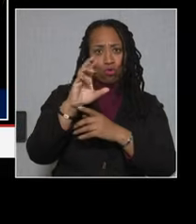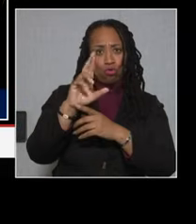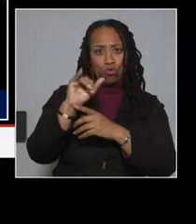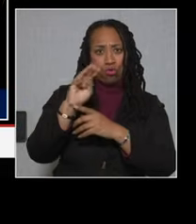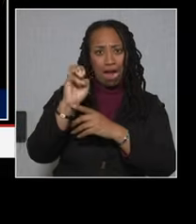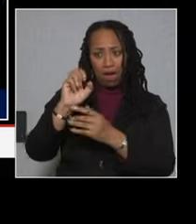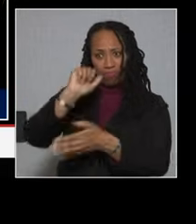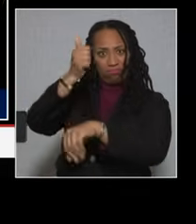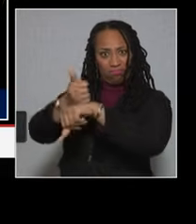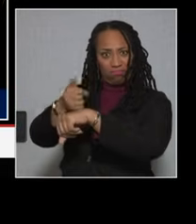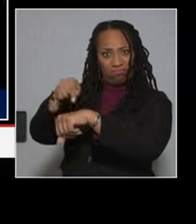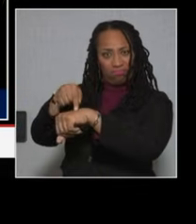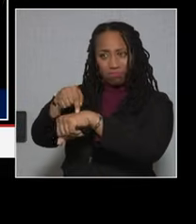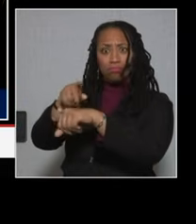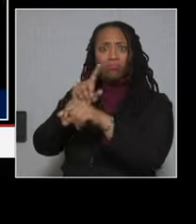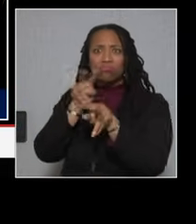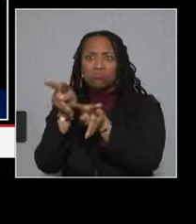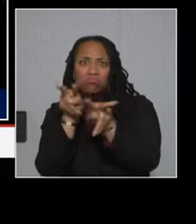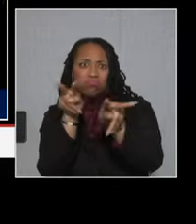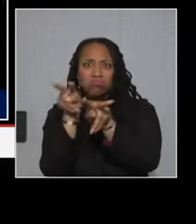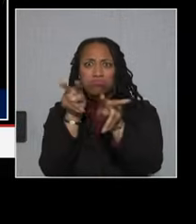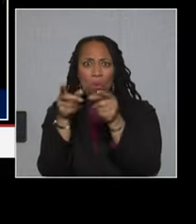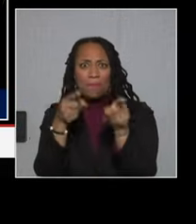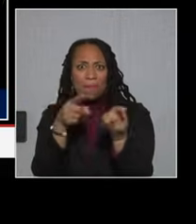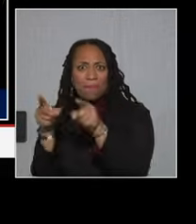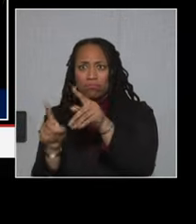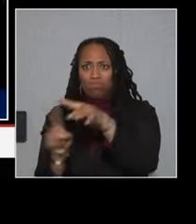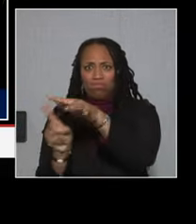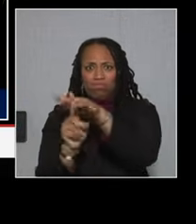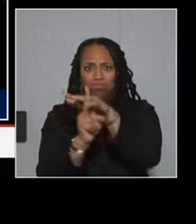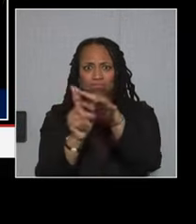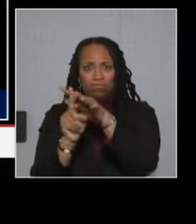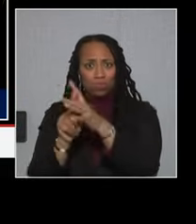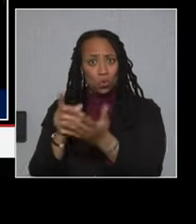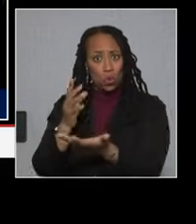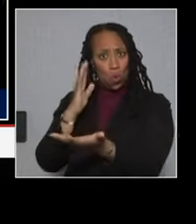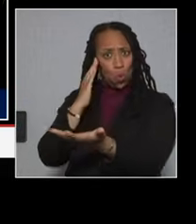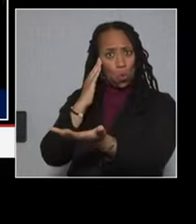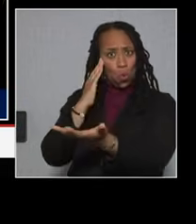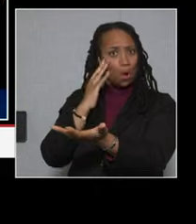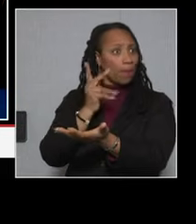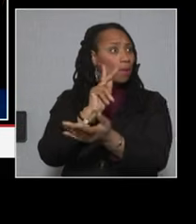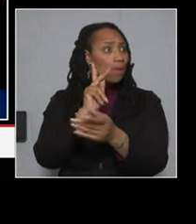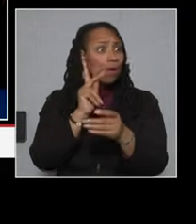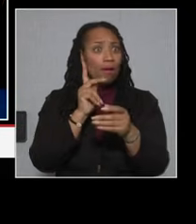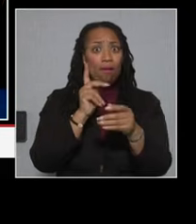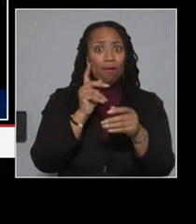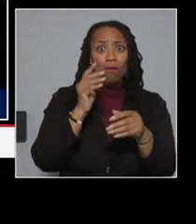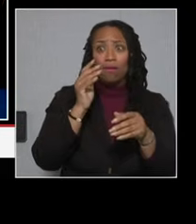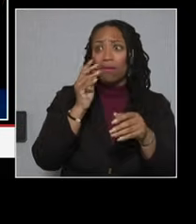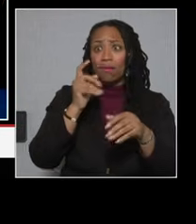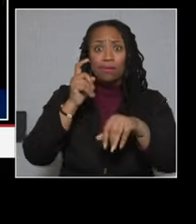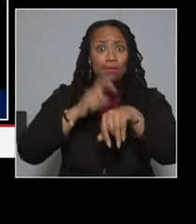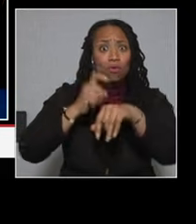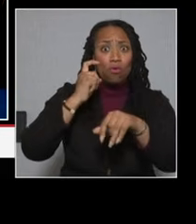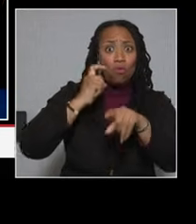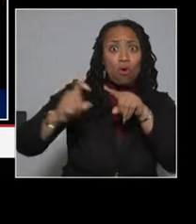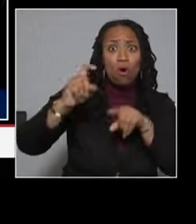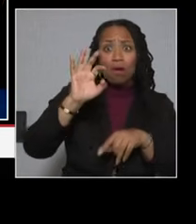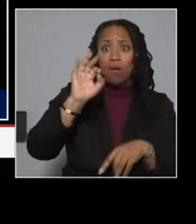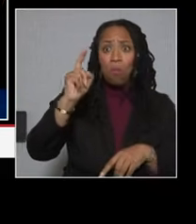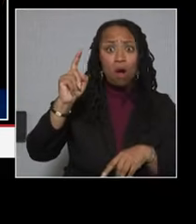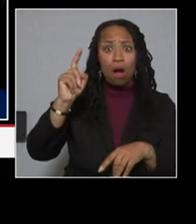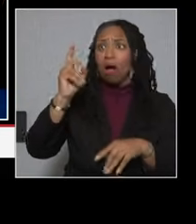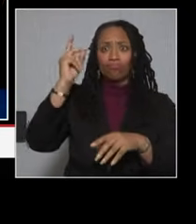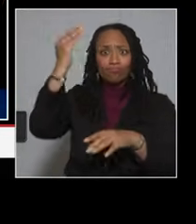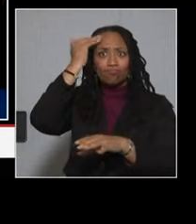know that, when people dial 911, it's very important that we're in a position to always have well-trained